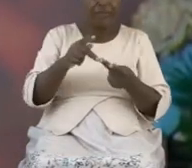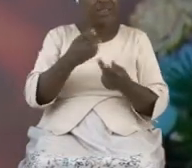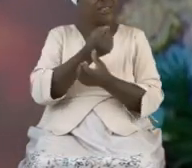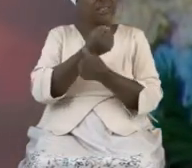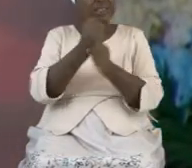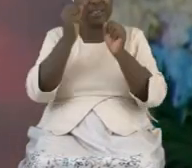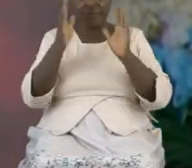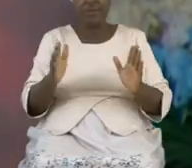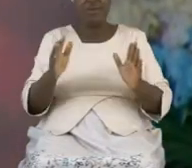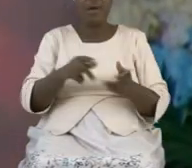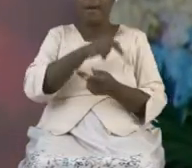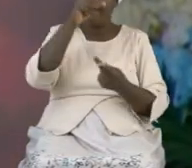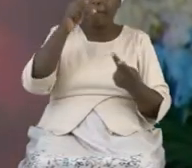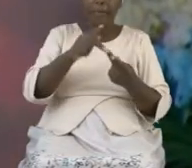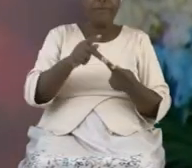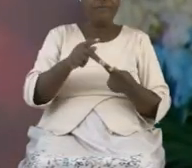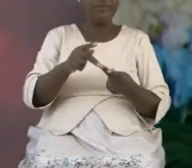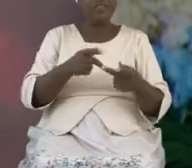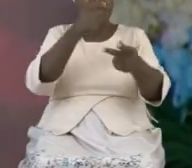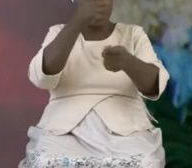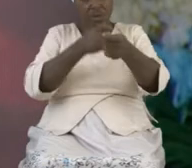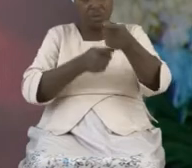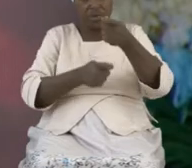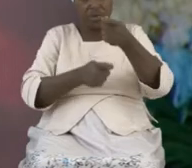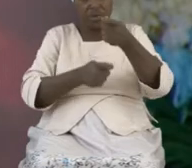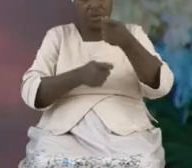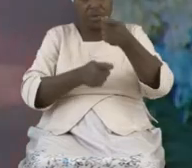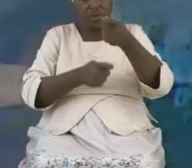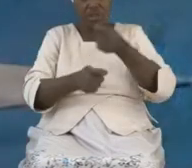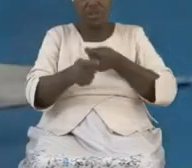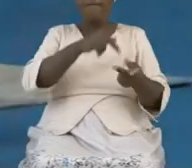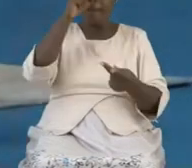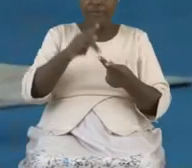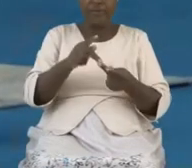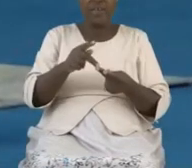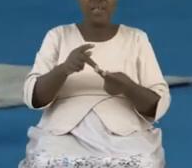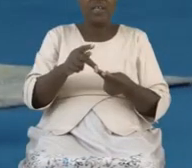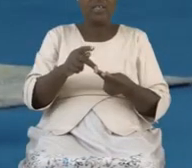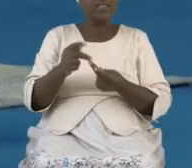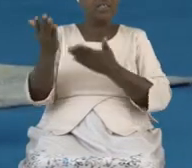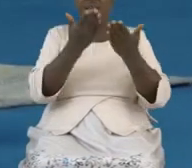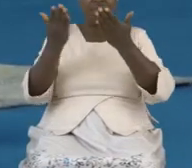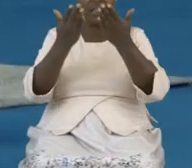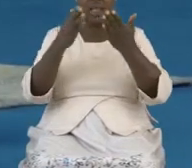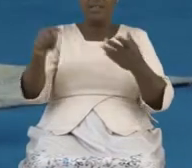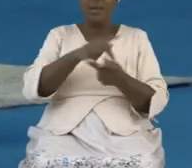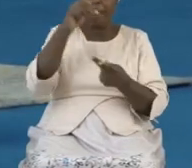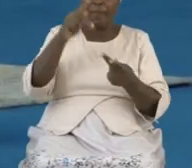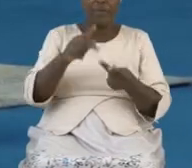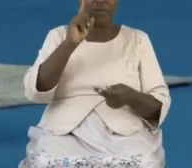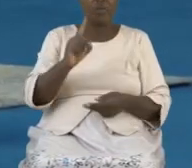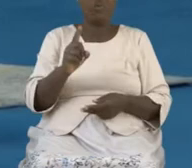perfect substitute, perfect sacrifice. The perfect one in 2 Corinthians